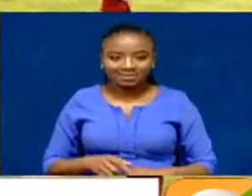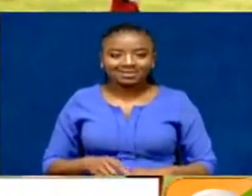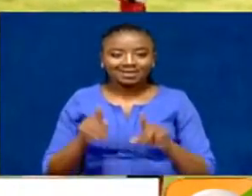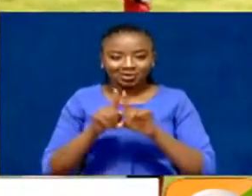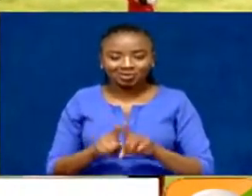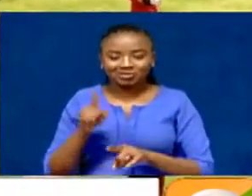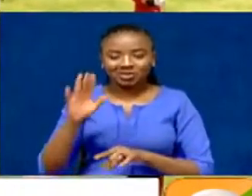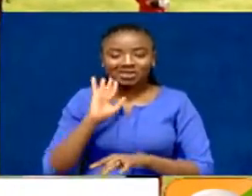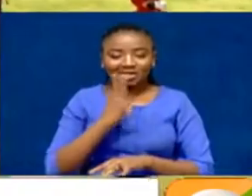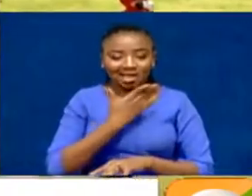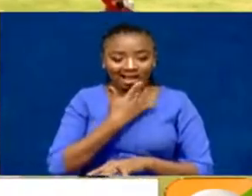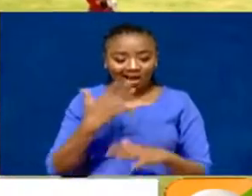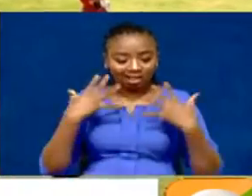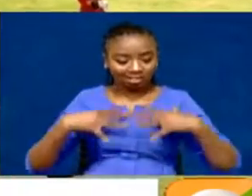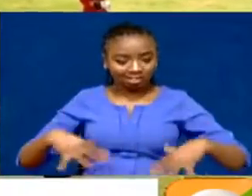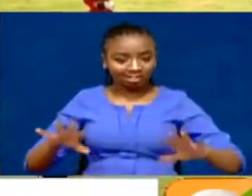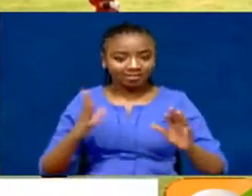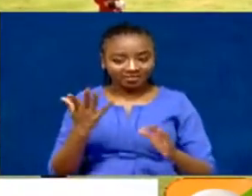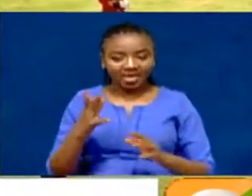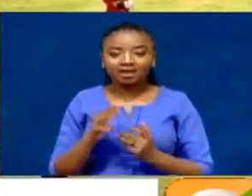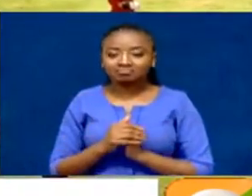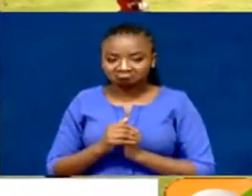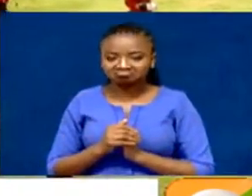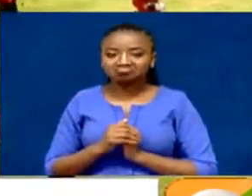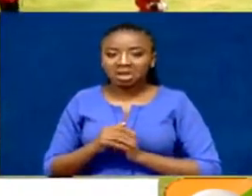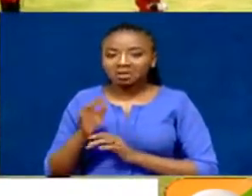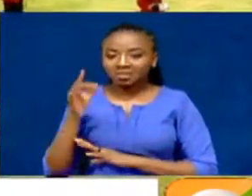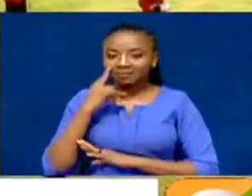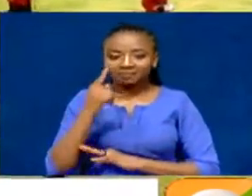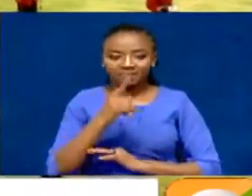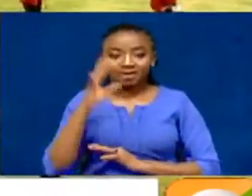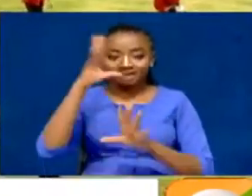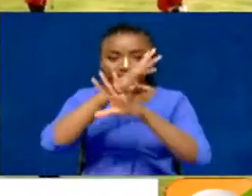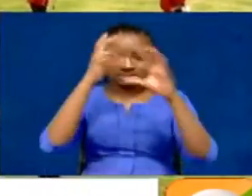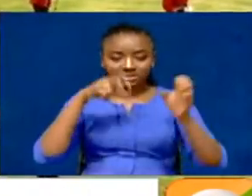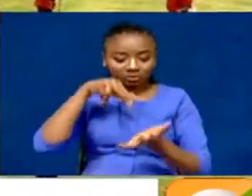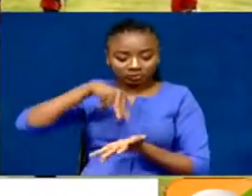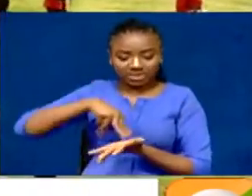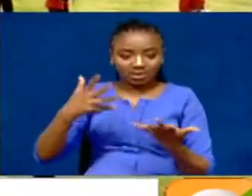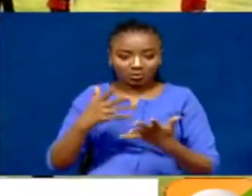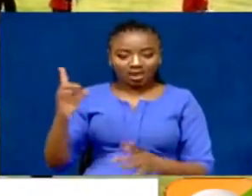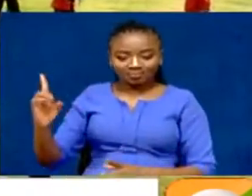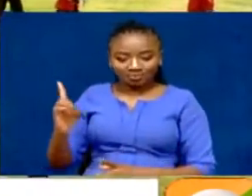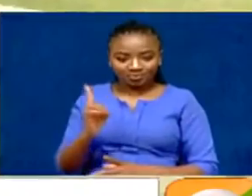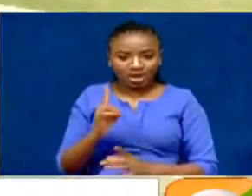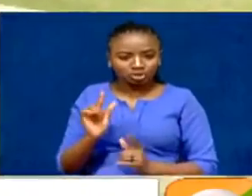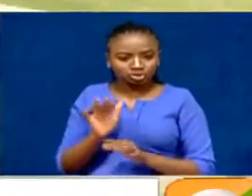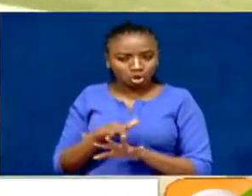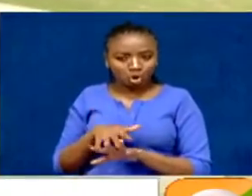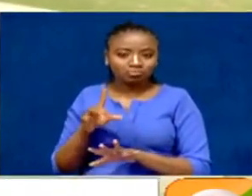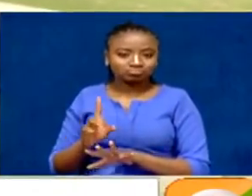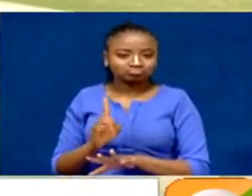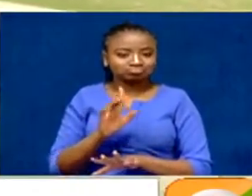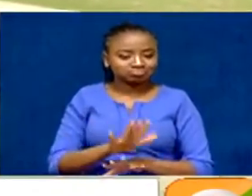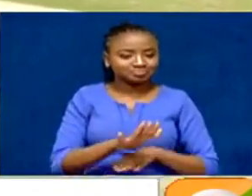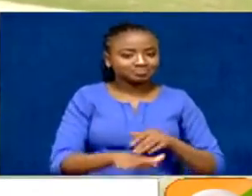With the colour officers on lead, the flags are then marched past the presidential dais, first slow, then quick. The colour